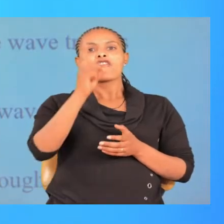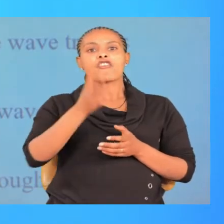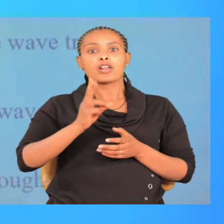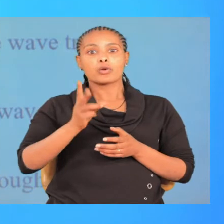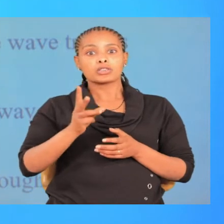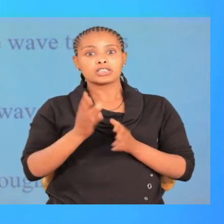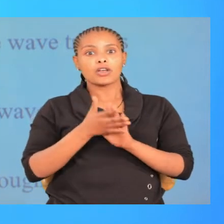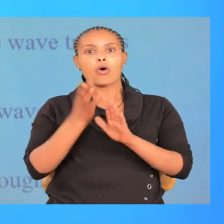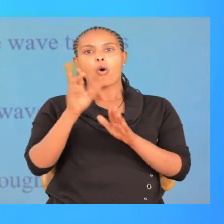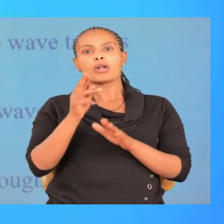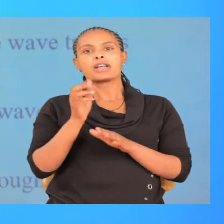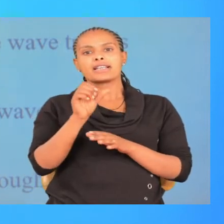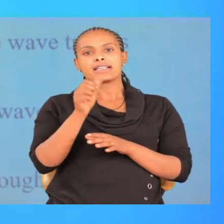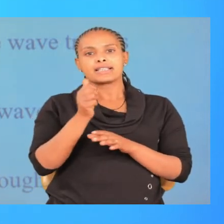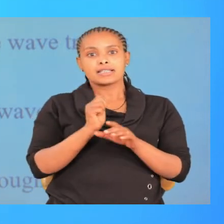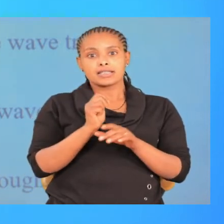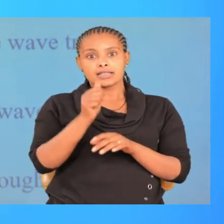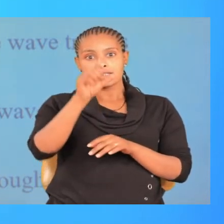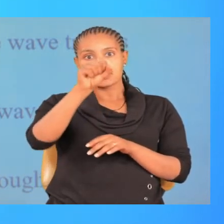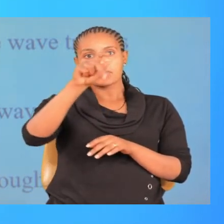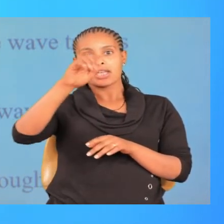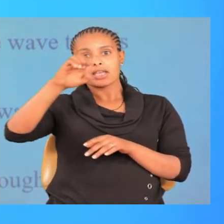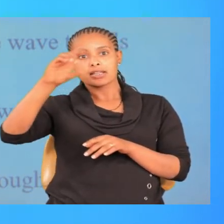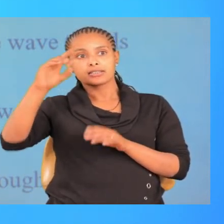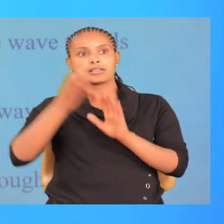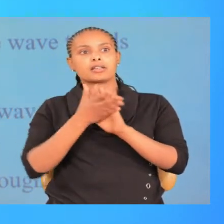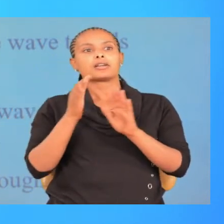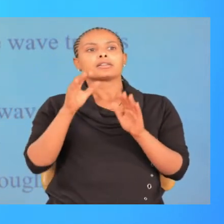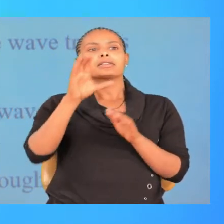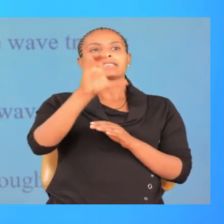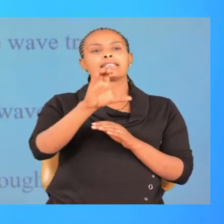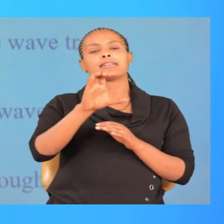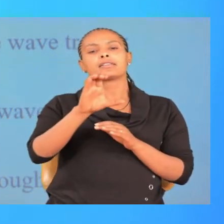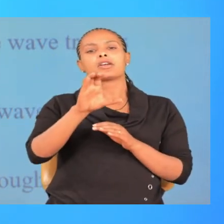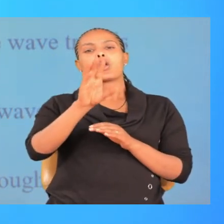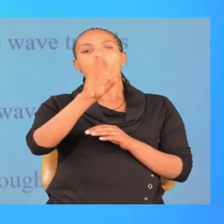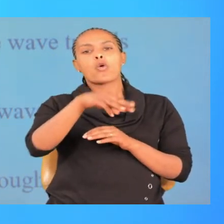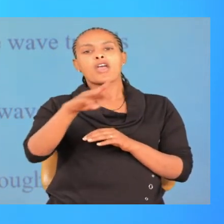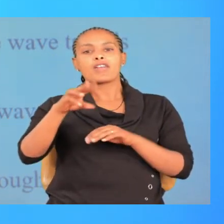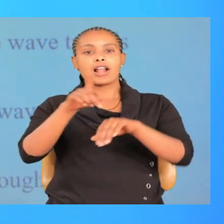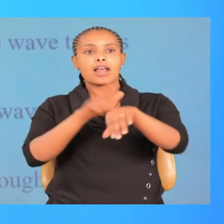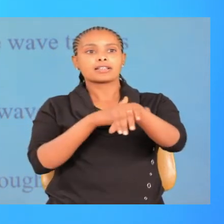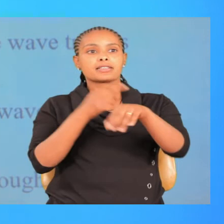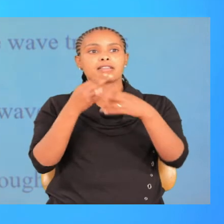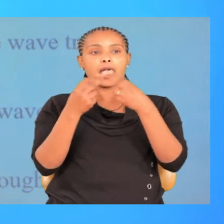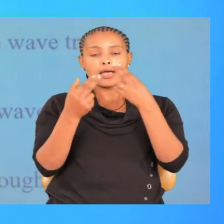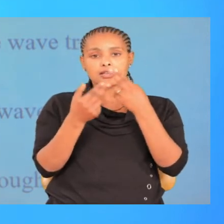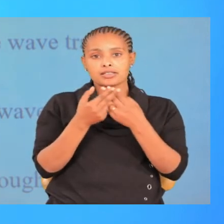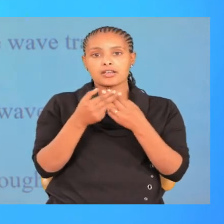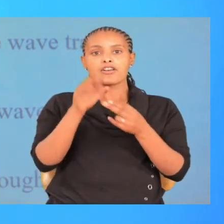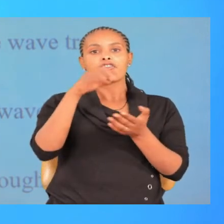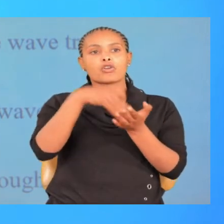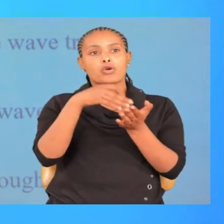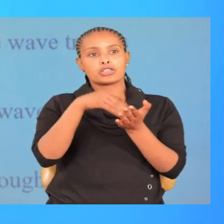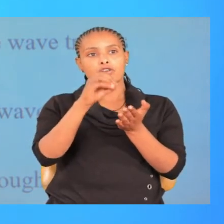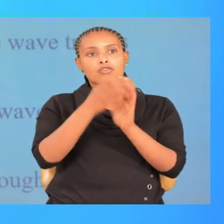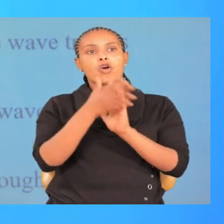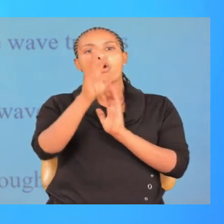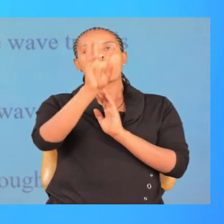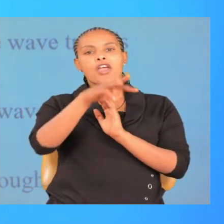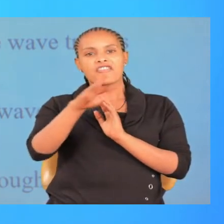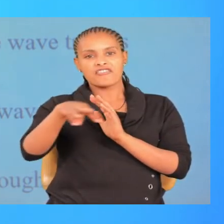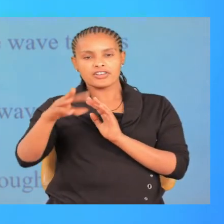Velocity or speed of the wave, C, equal wavelengths of the wave times frequency of the